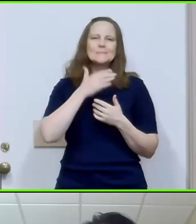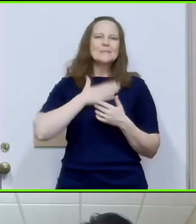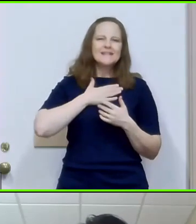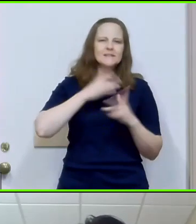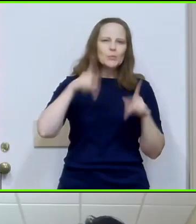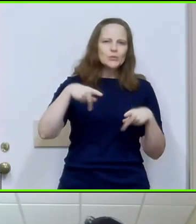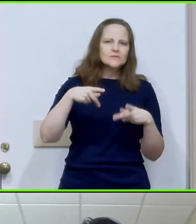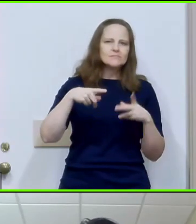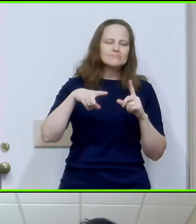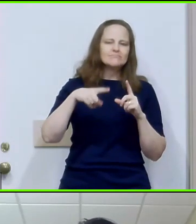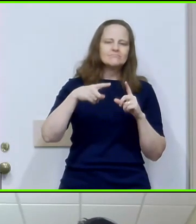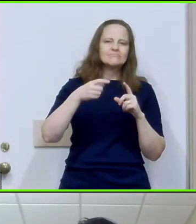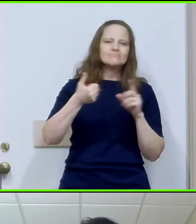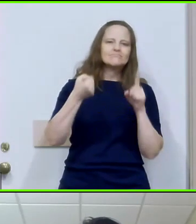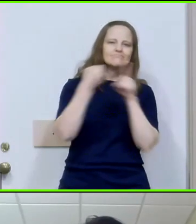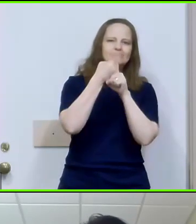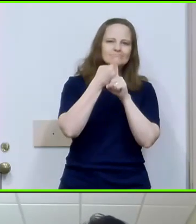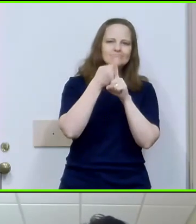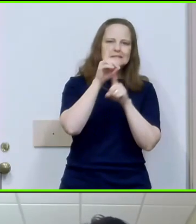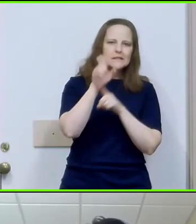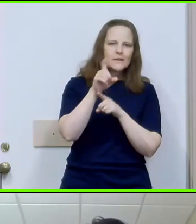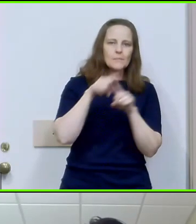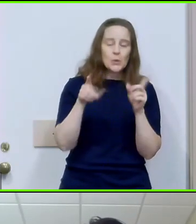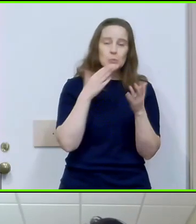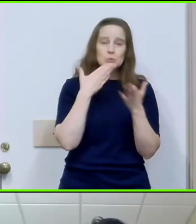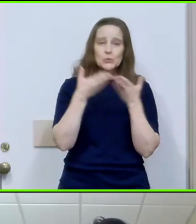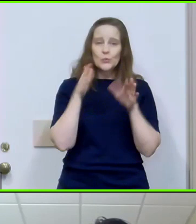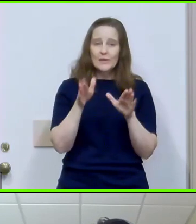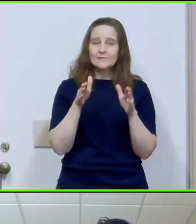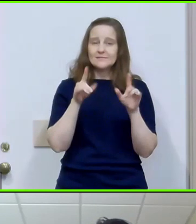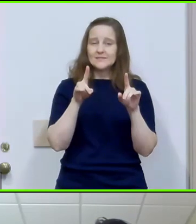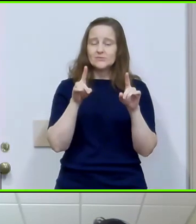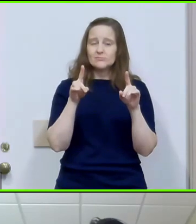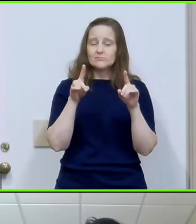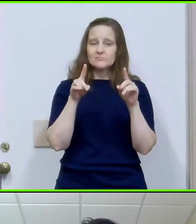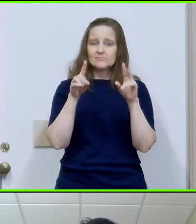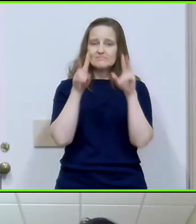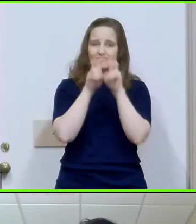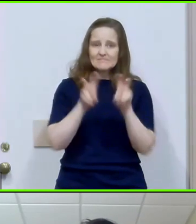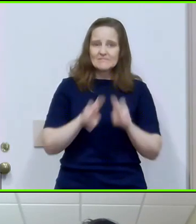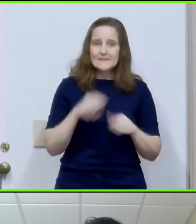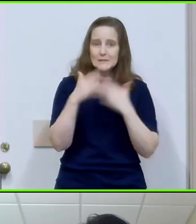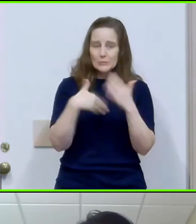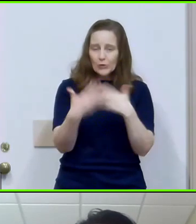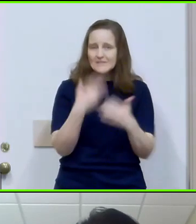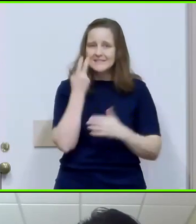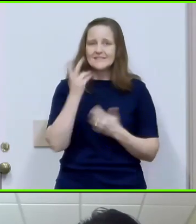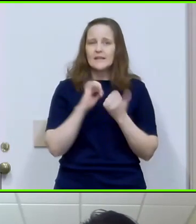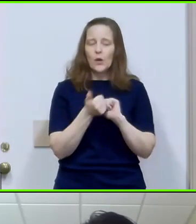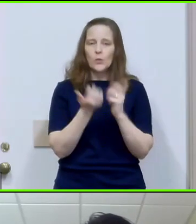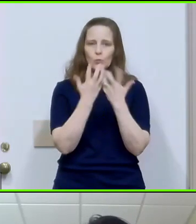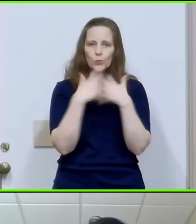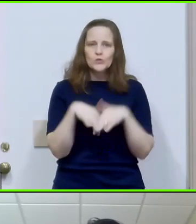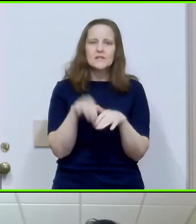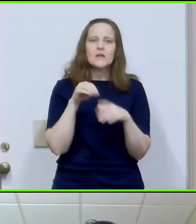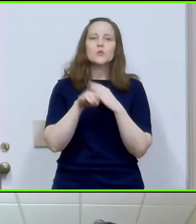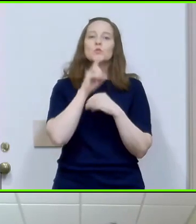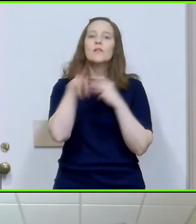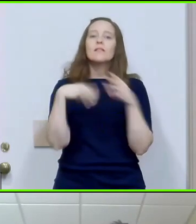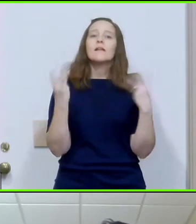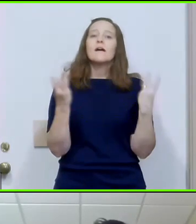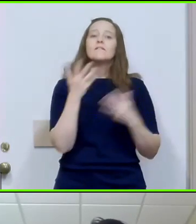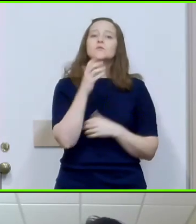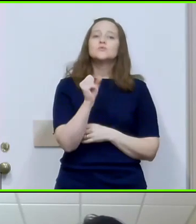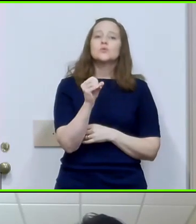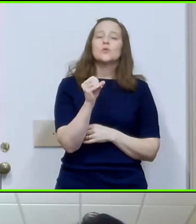COVID, but it was a good way for us to get to test the process and to see how things would work in a real life scenario. So I thought